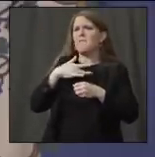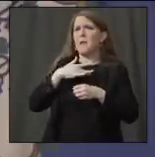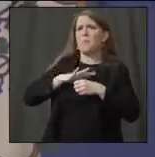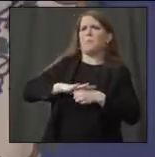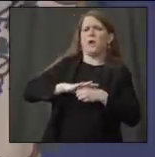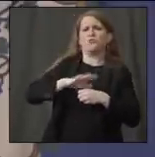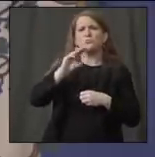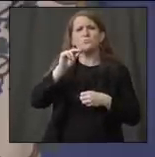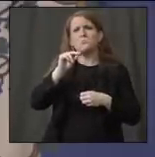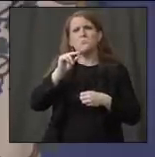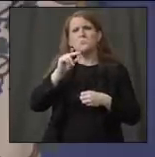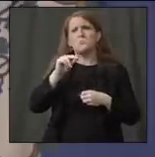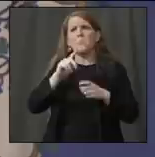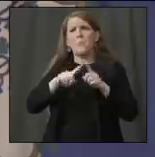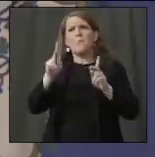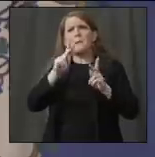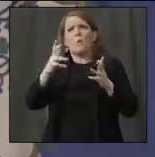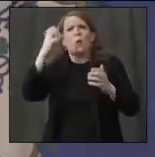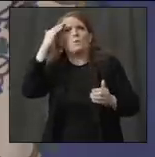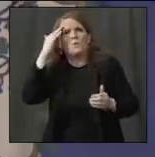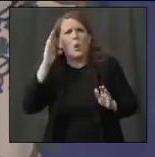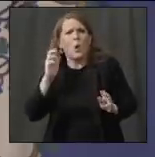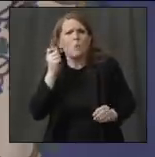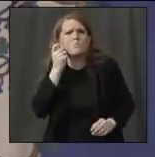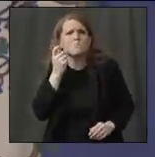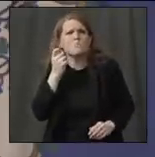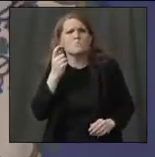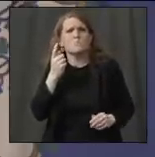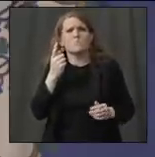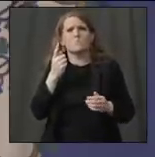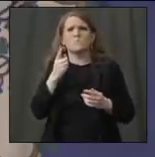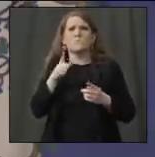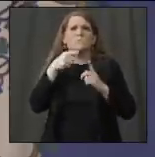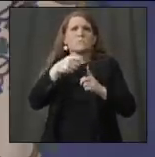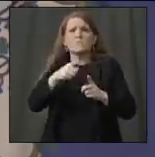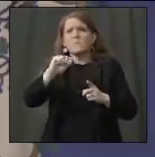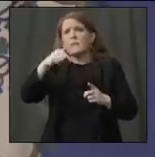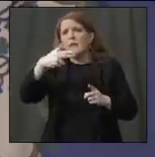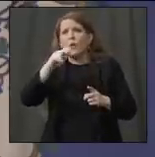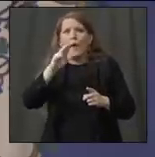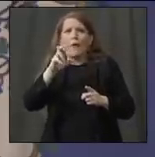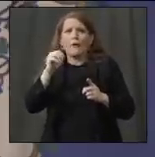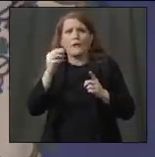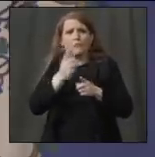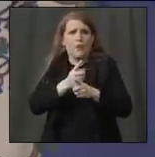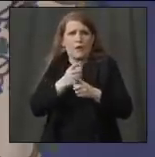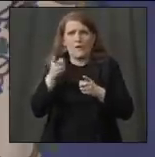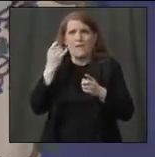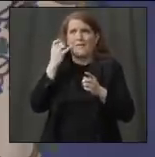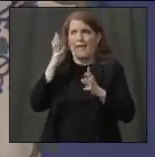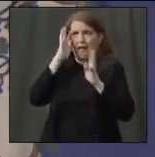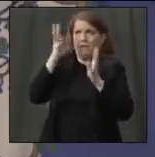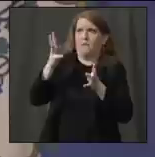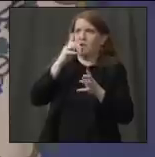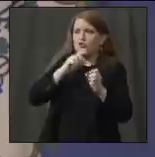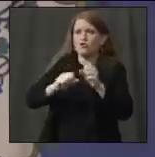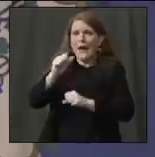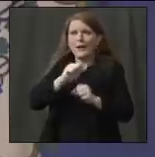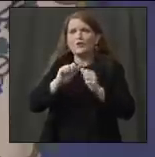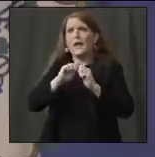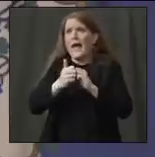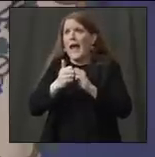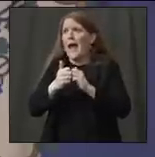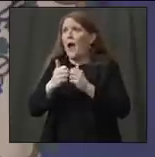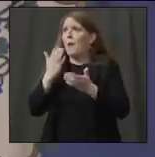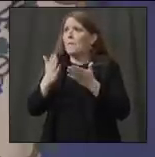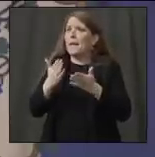can come up with a strategy, Governor, where I can keep people socially distanced, we can limit the number of people coming in, would you allow